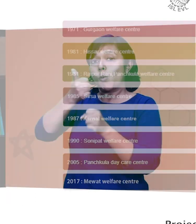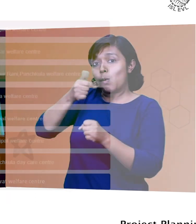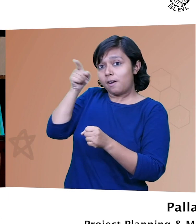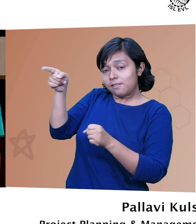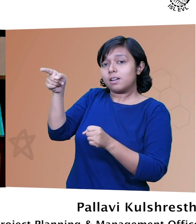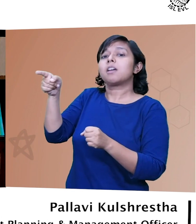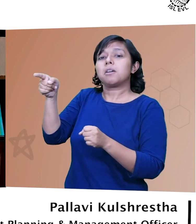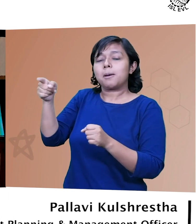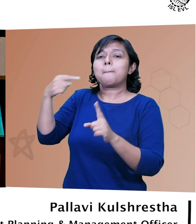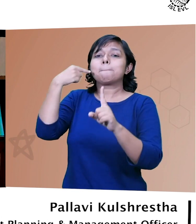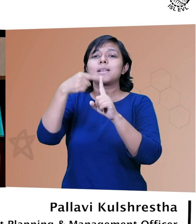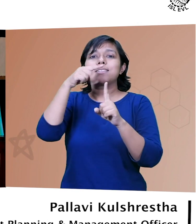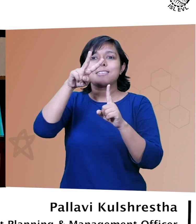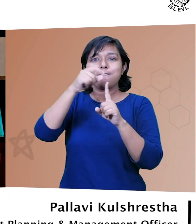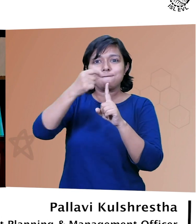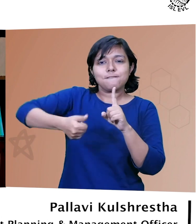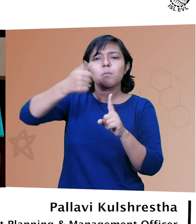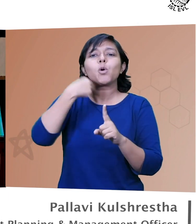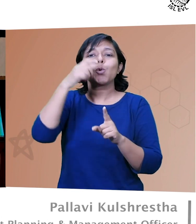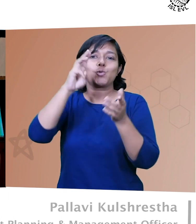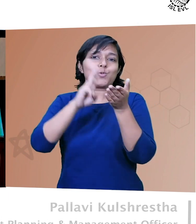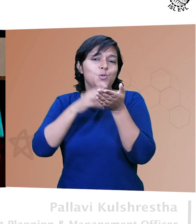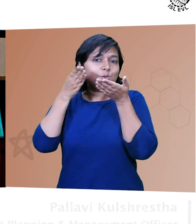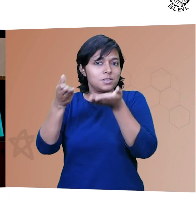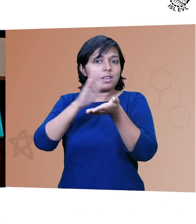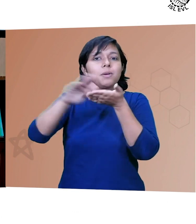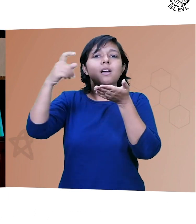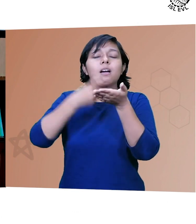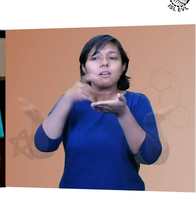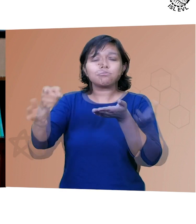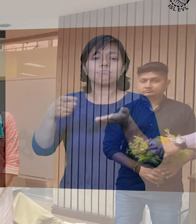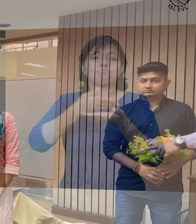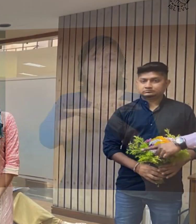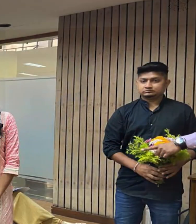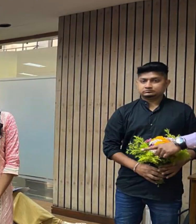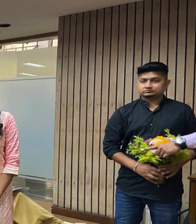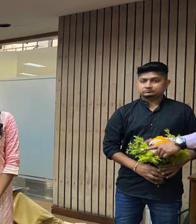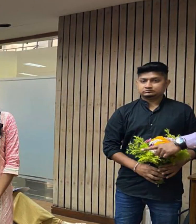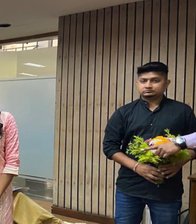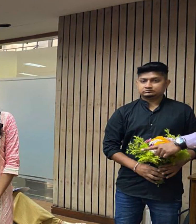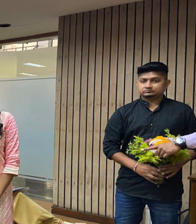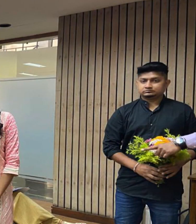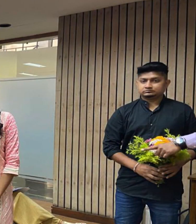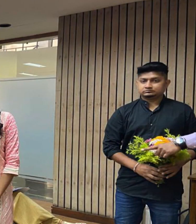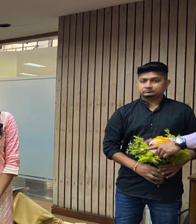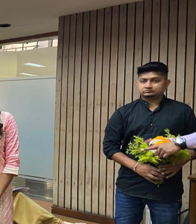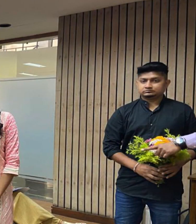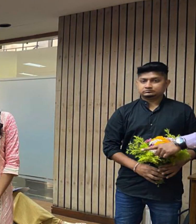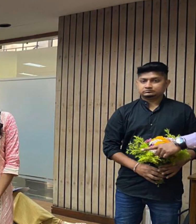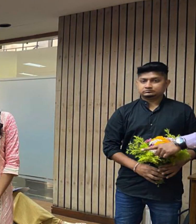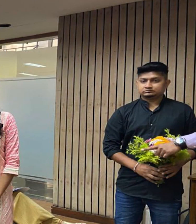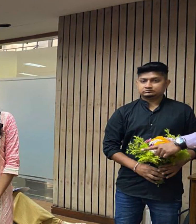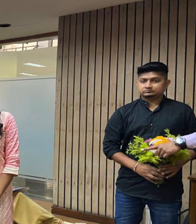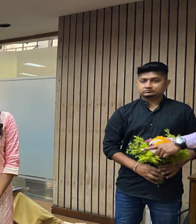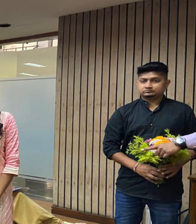cm haryana the vice president of the hw sbshi professor unnat p pandit